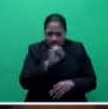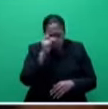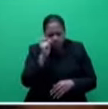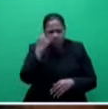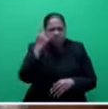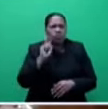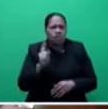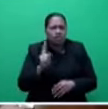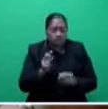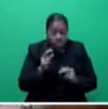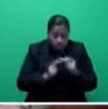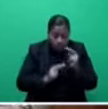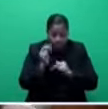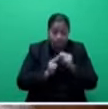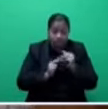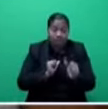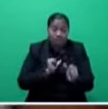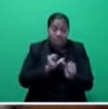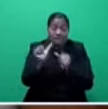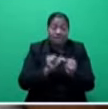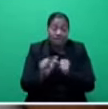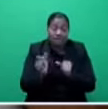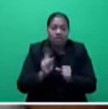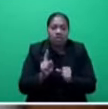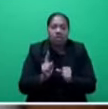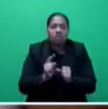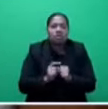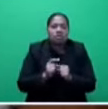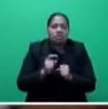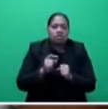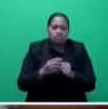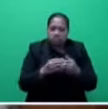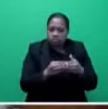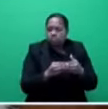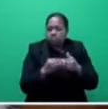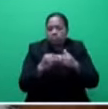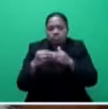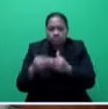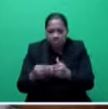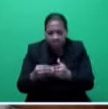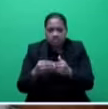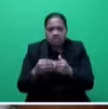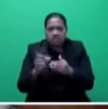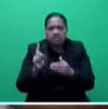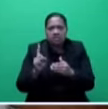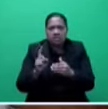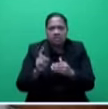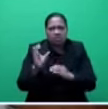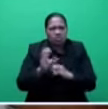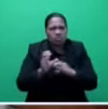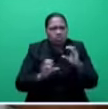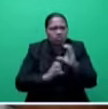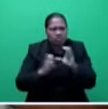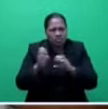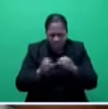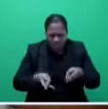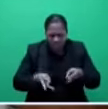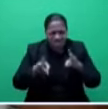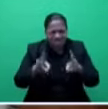Back Better concept has been consistently employed, leading to improved construction methodologies and a higher compliance